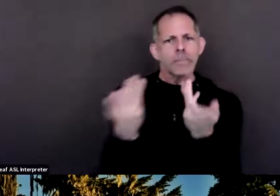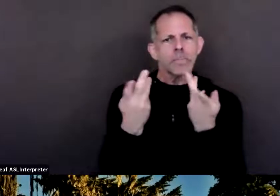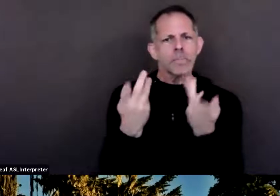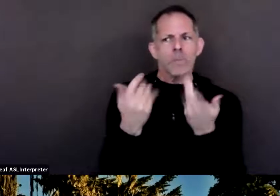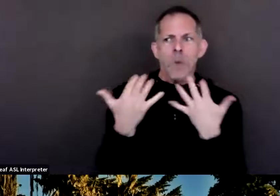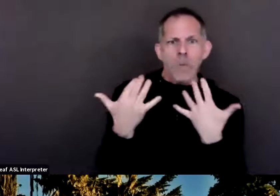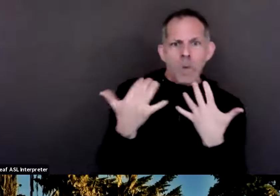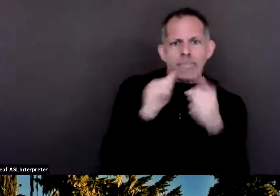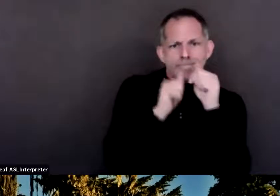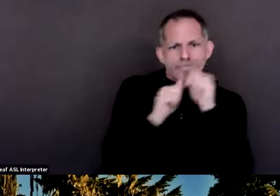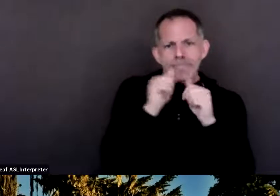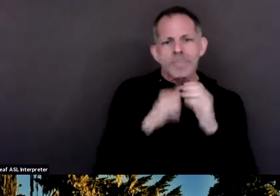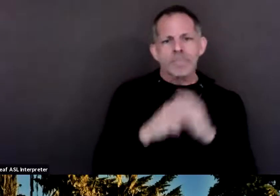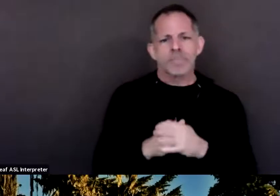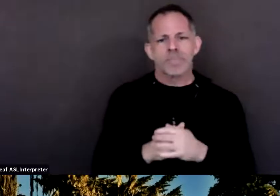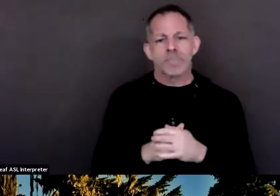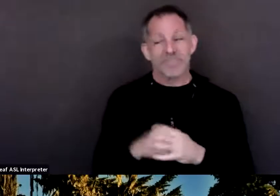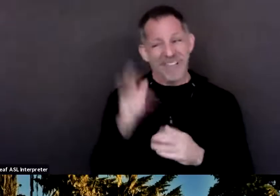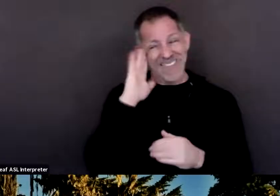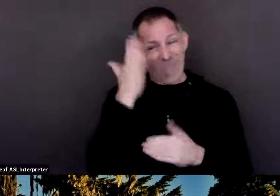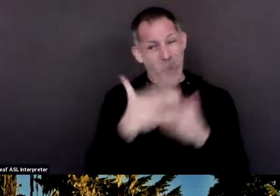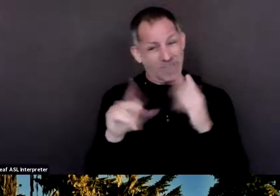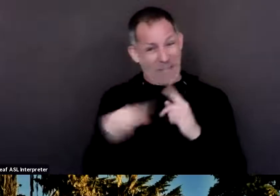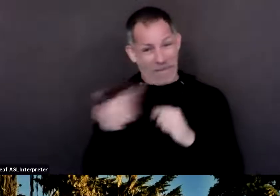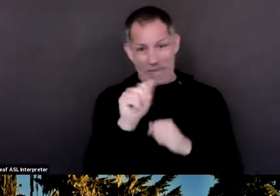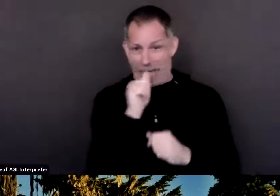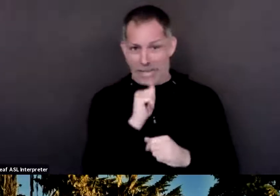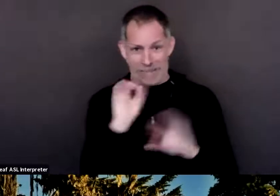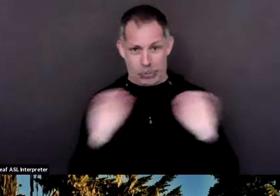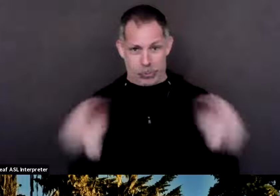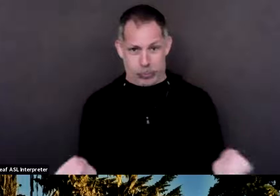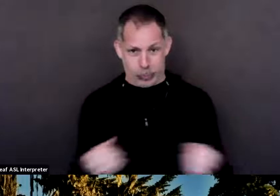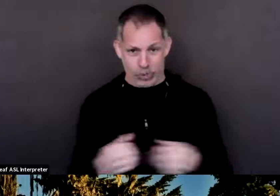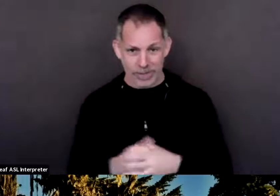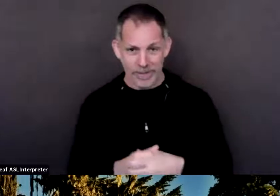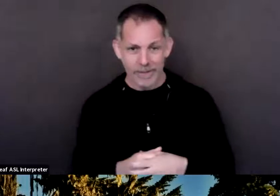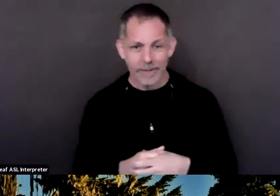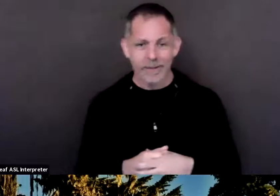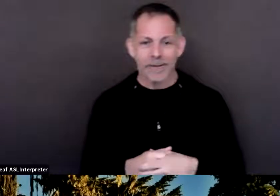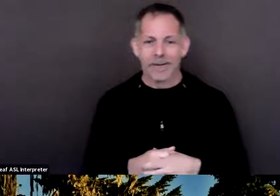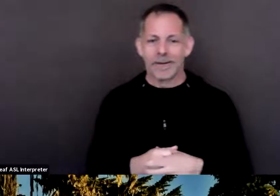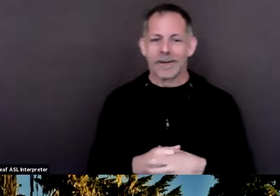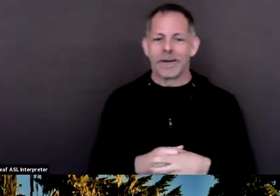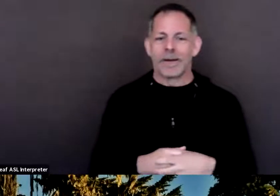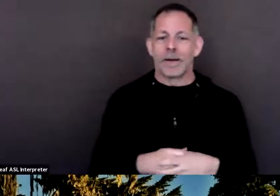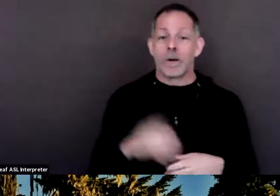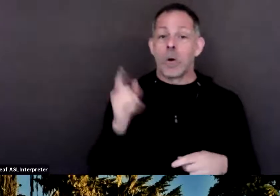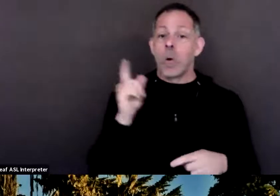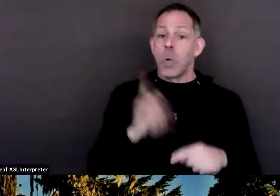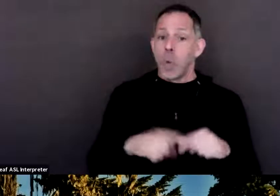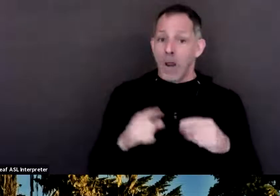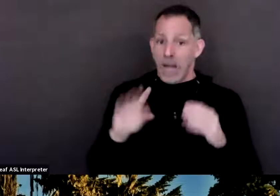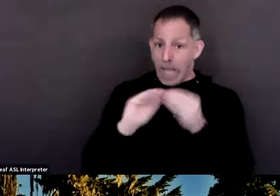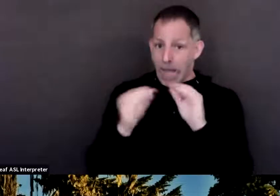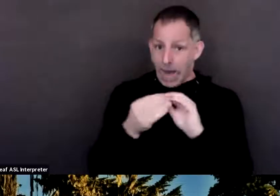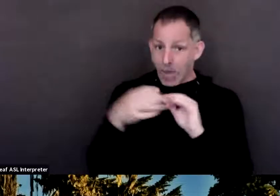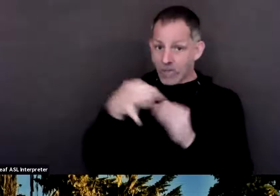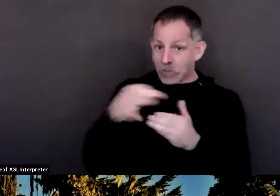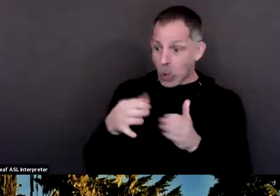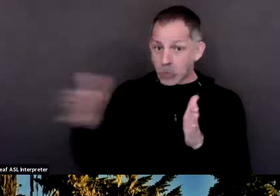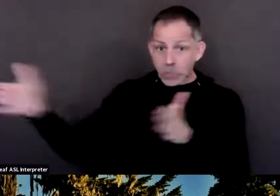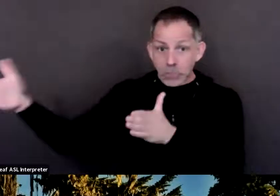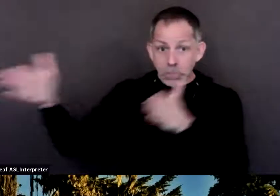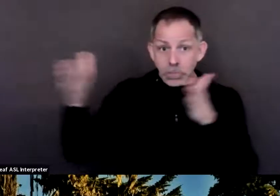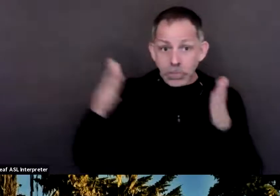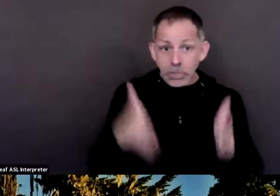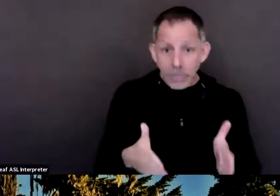so patiently, certainly in my case. But when it does increase, we're going to have coverage around the county.